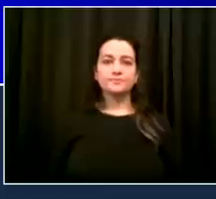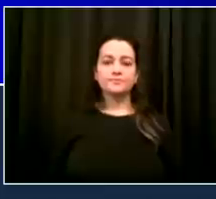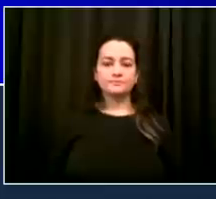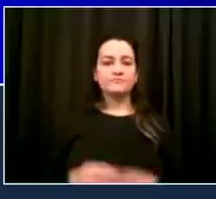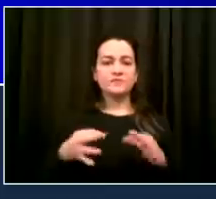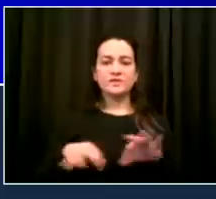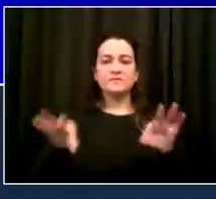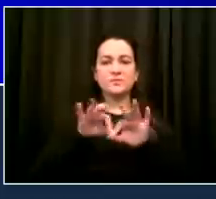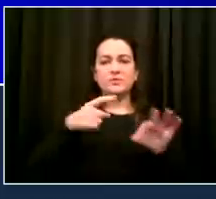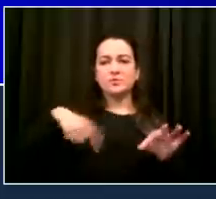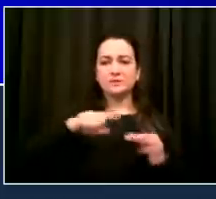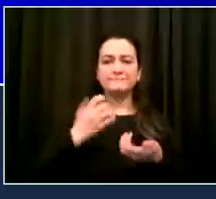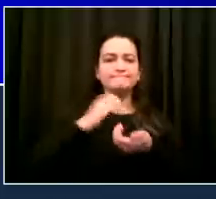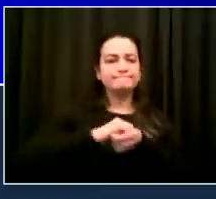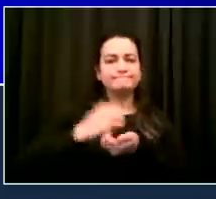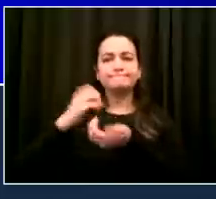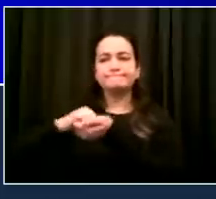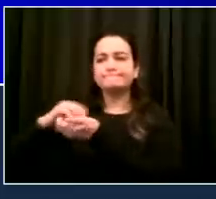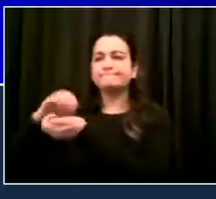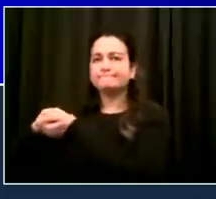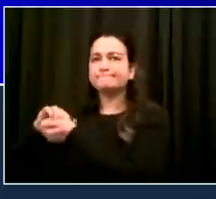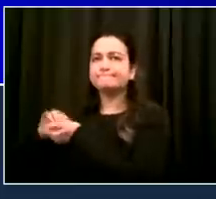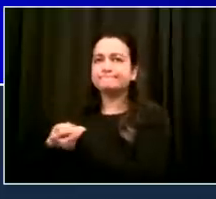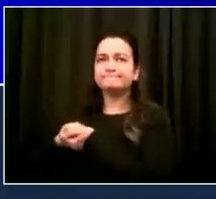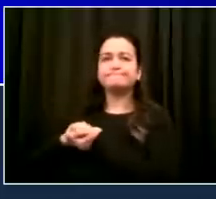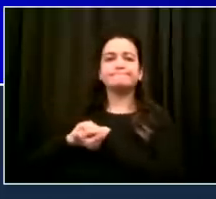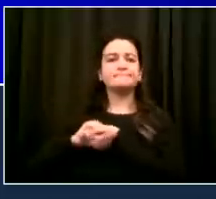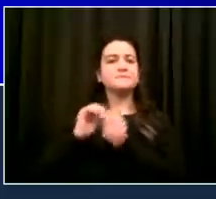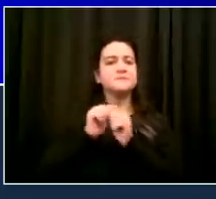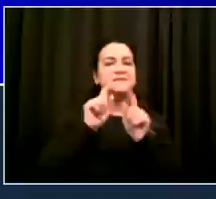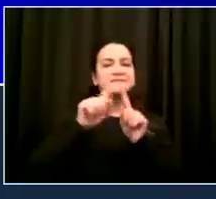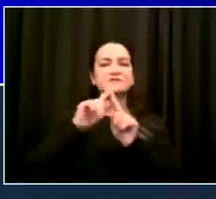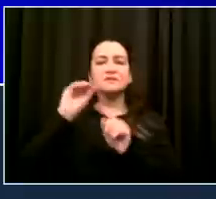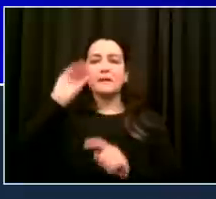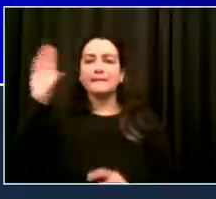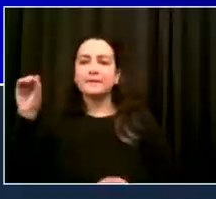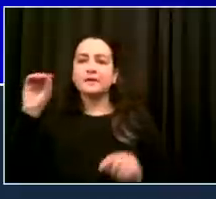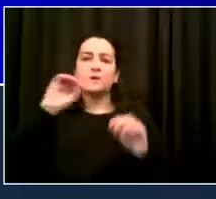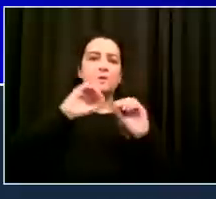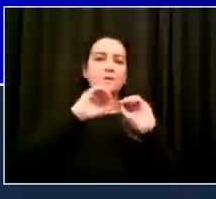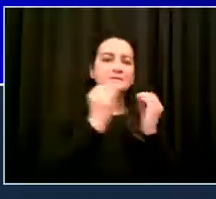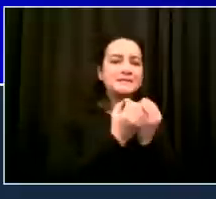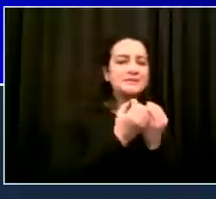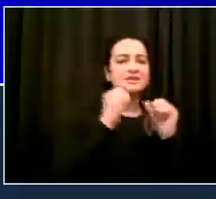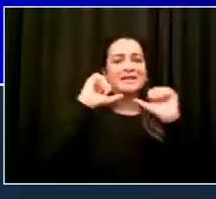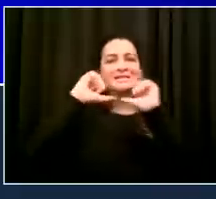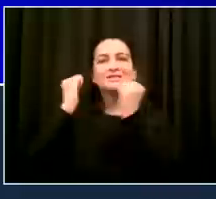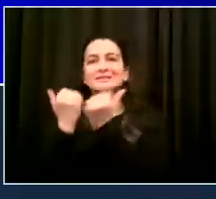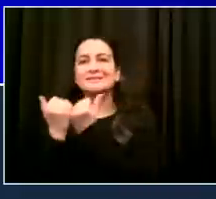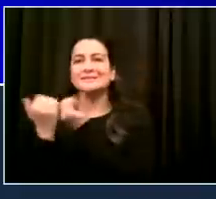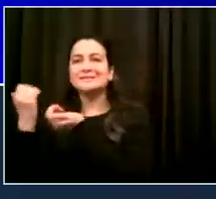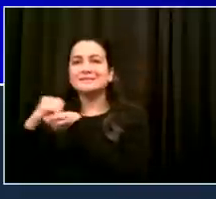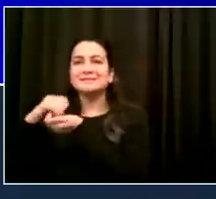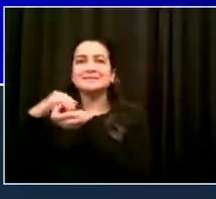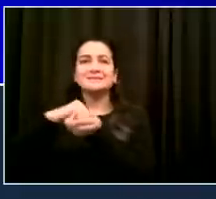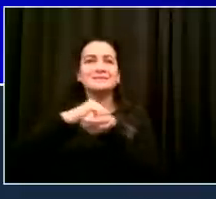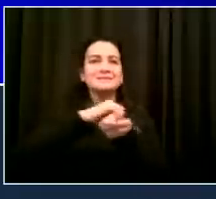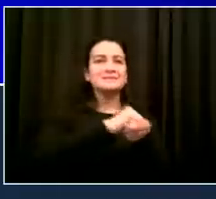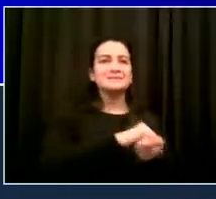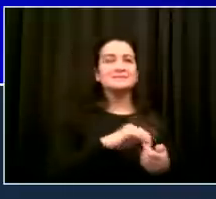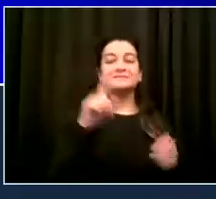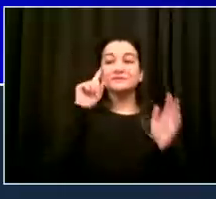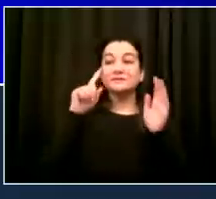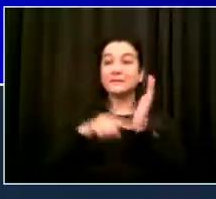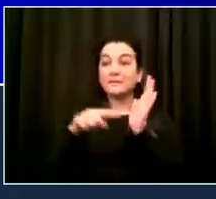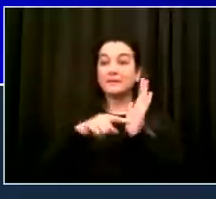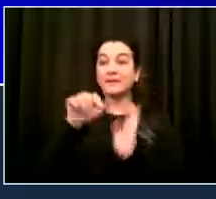Islander Federation, AARP, and JASA, and a whole host of other aging advocates,